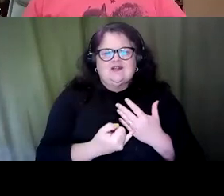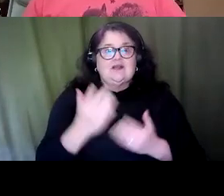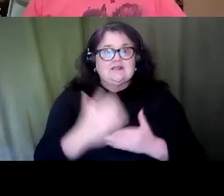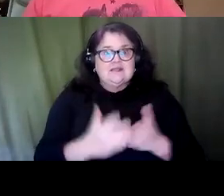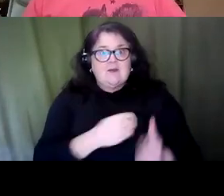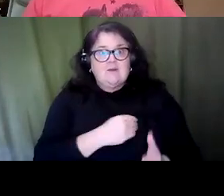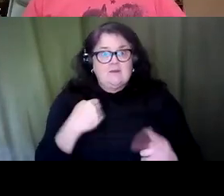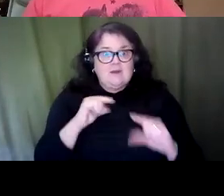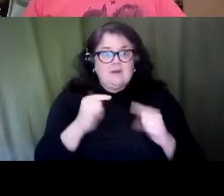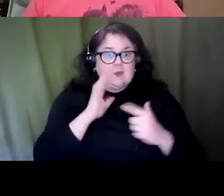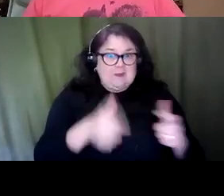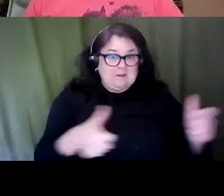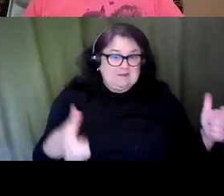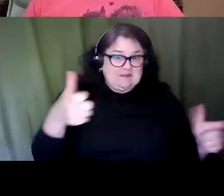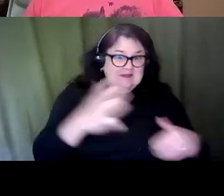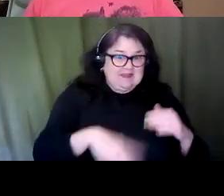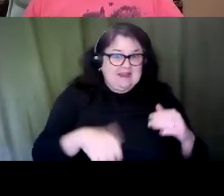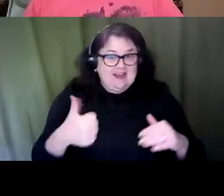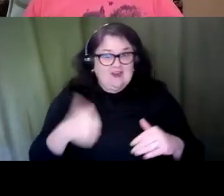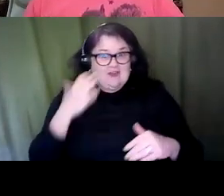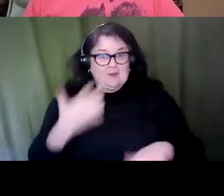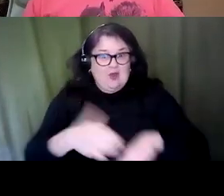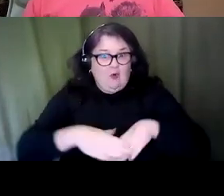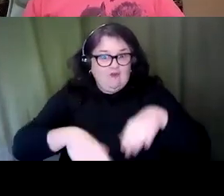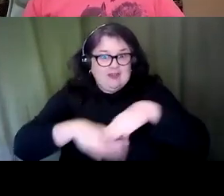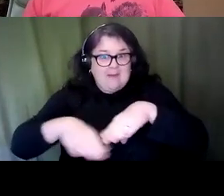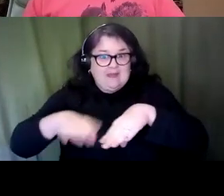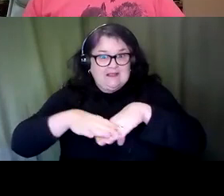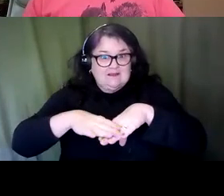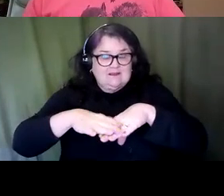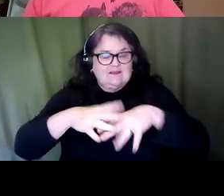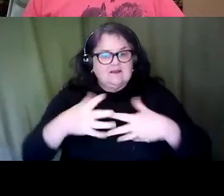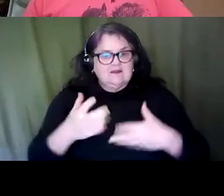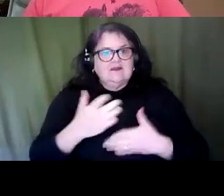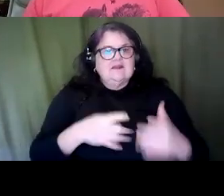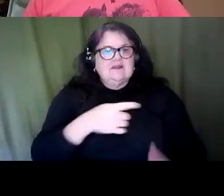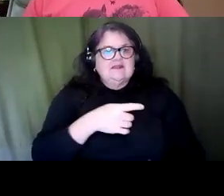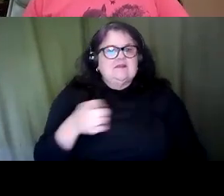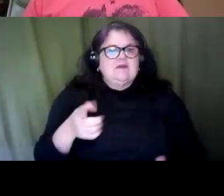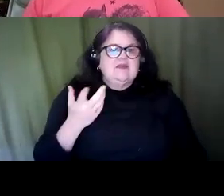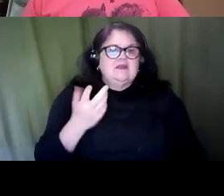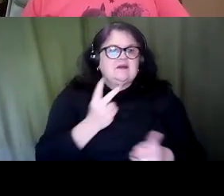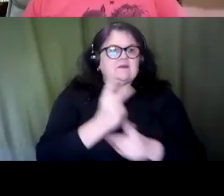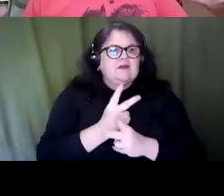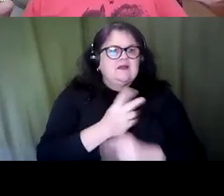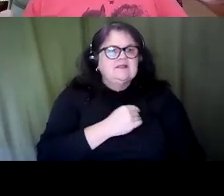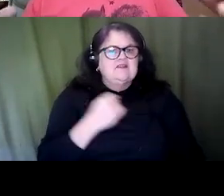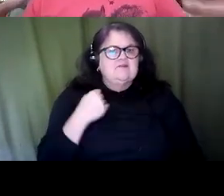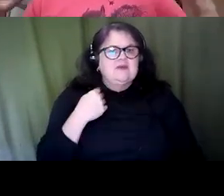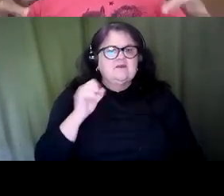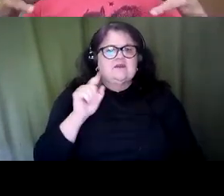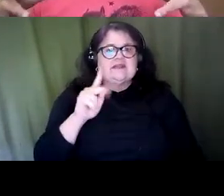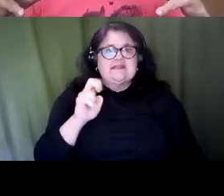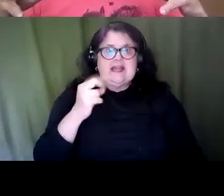will be larger than others, some will be overlapping. And some kinds of members or stakeholders will